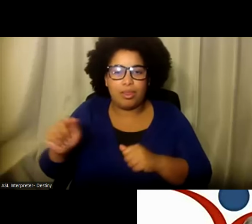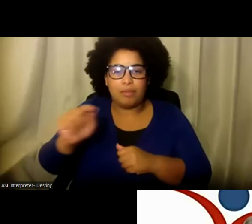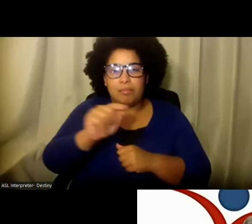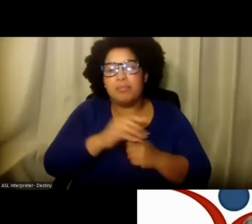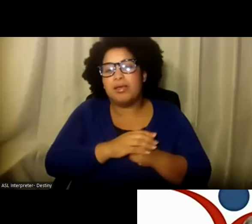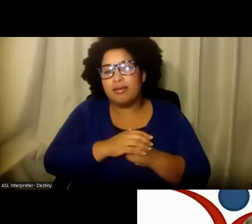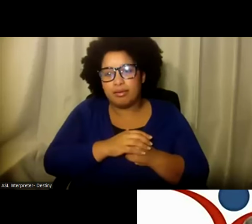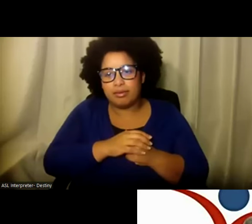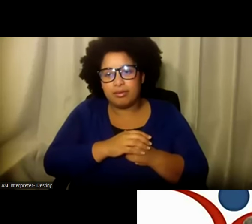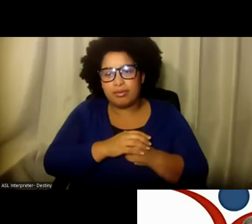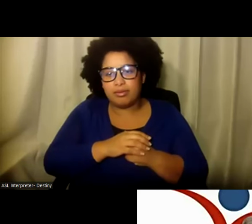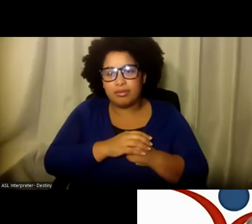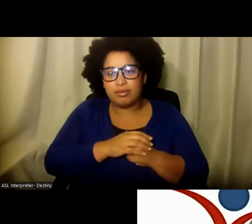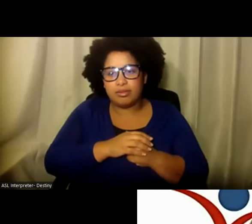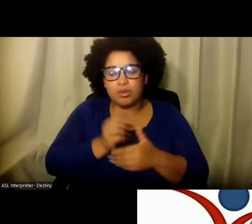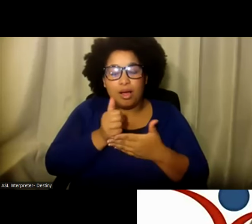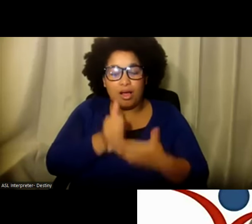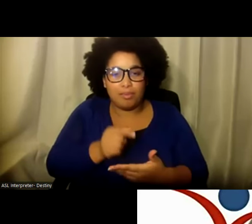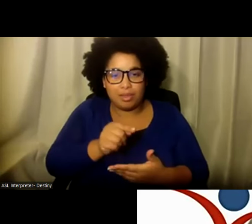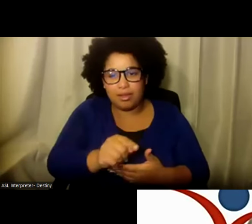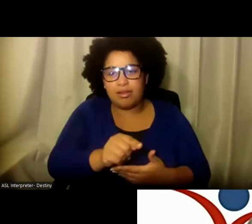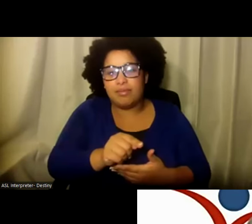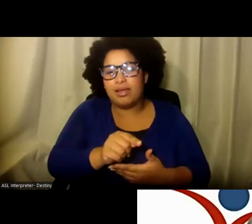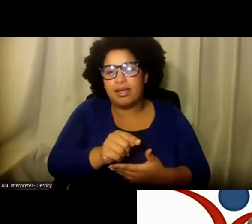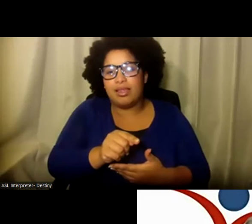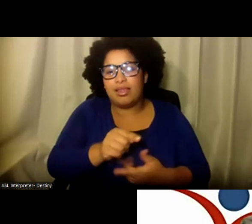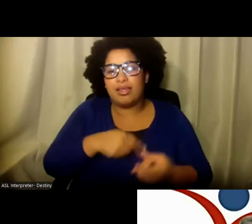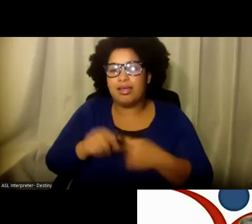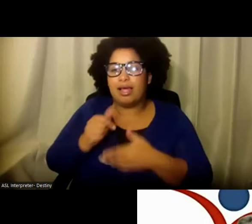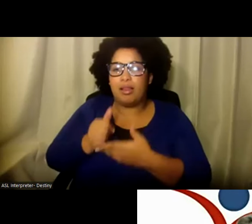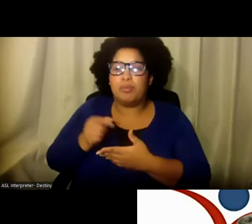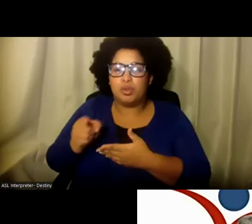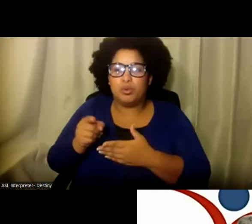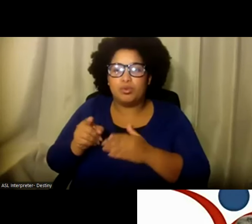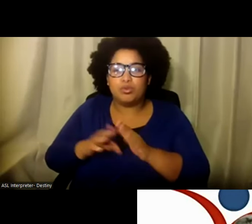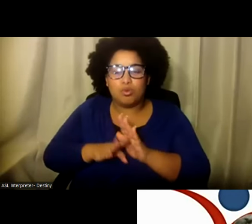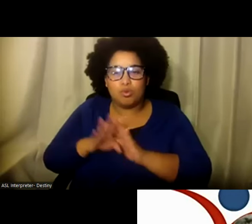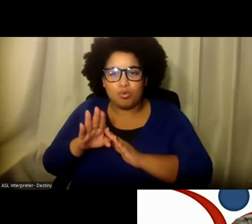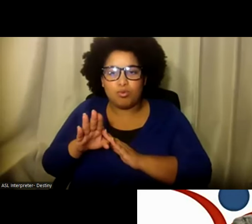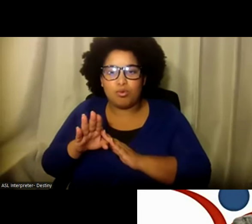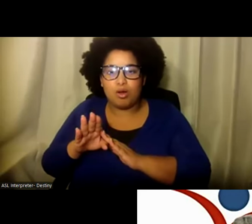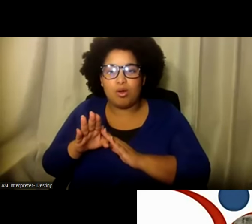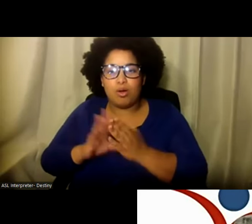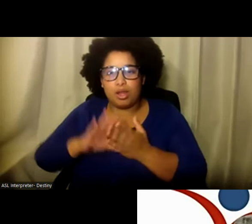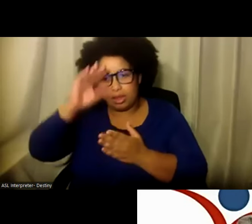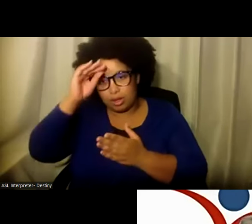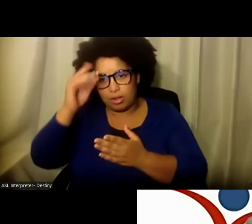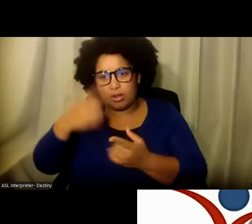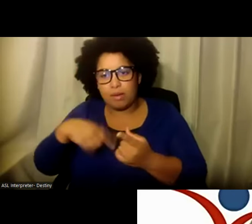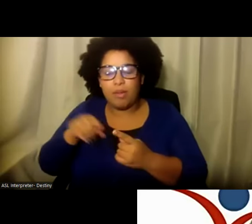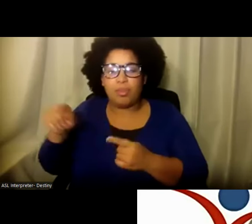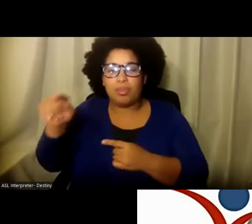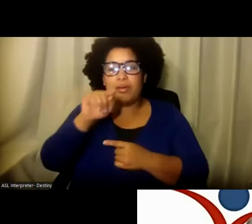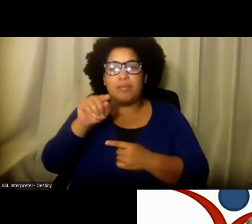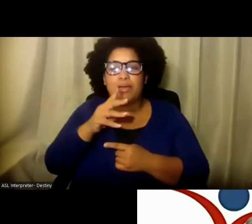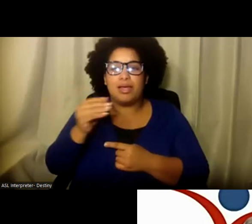and you help them, and they also help you to grow and to learn about them and